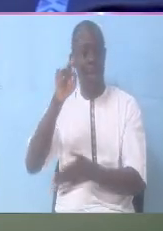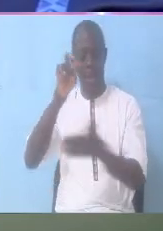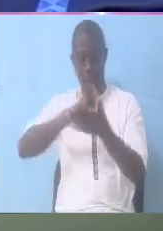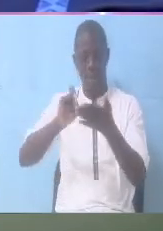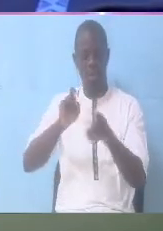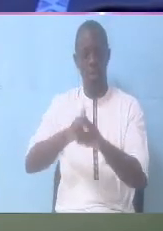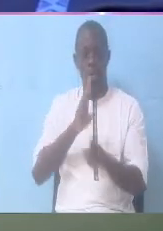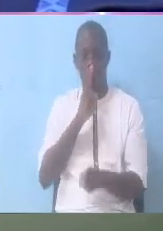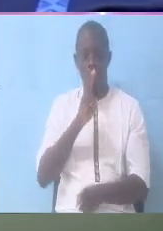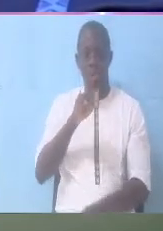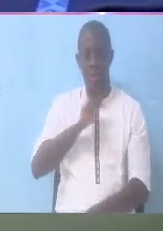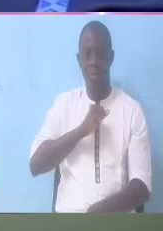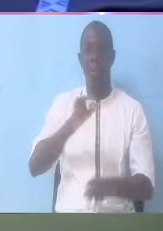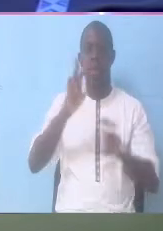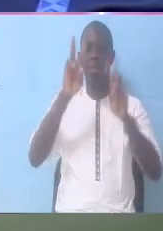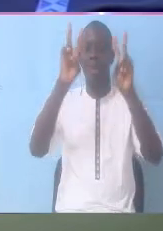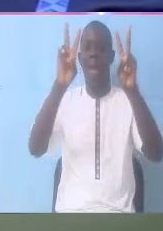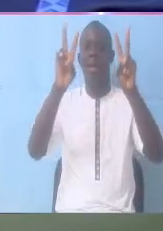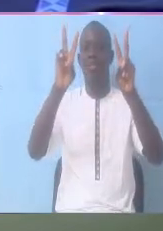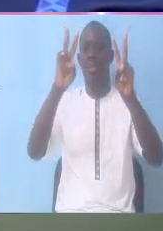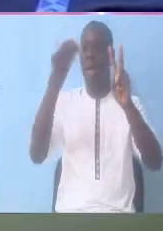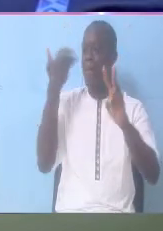Yahya Jammeh, yes, the former president.